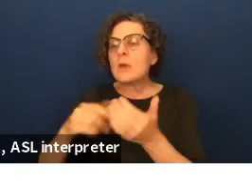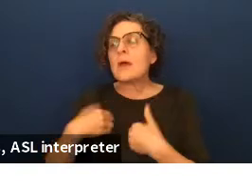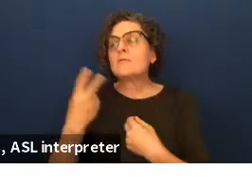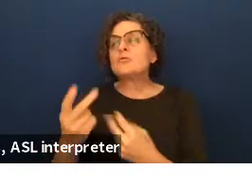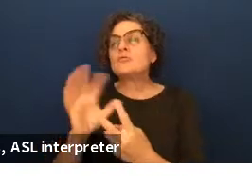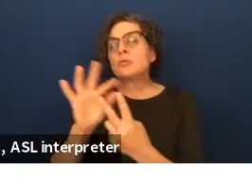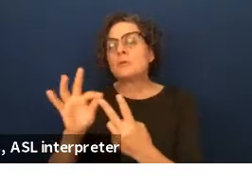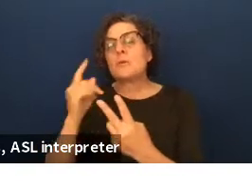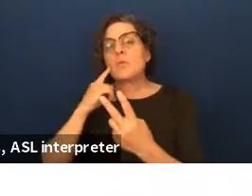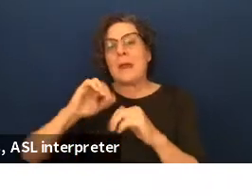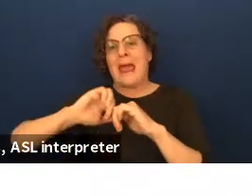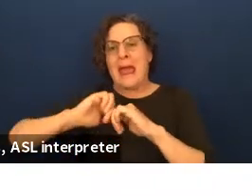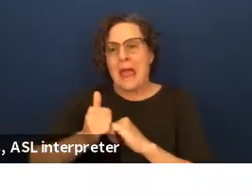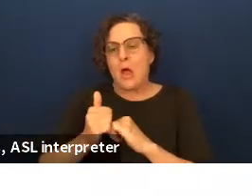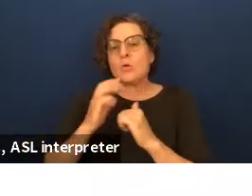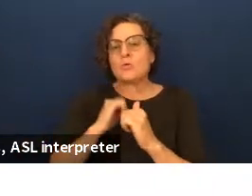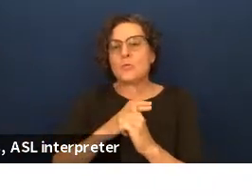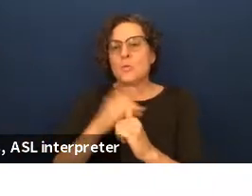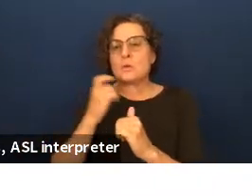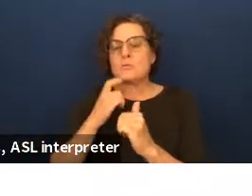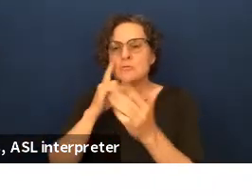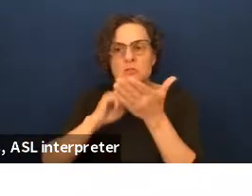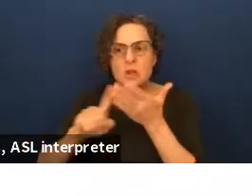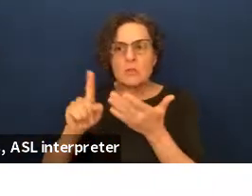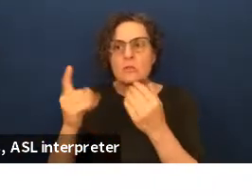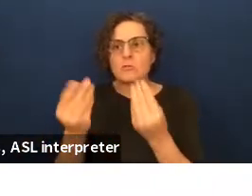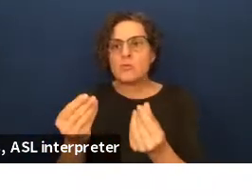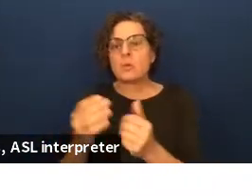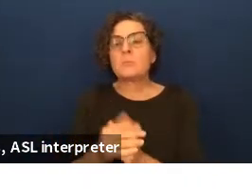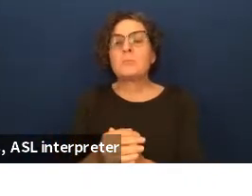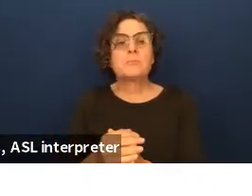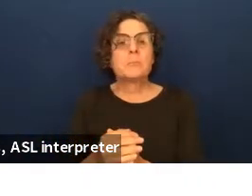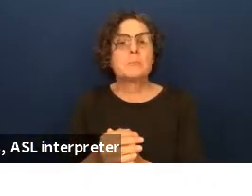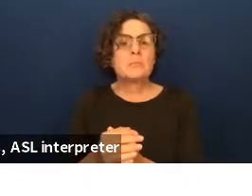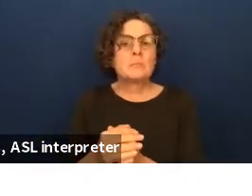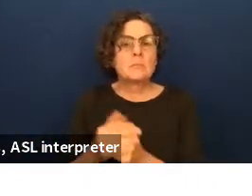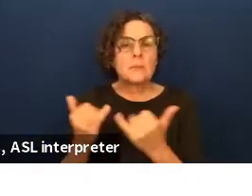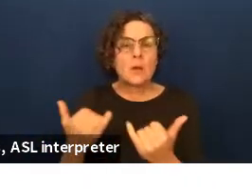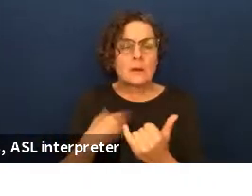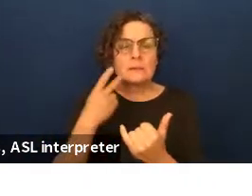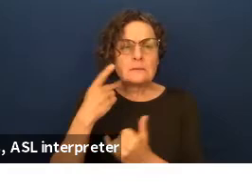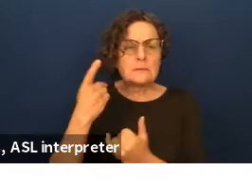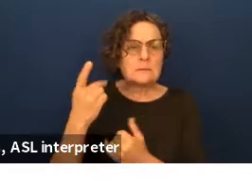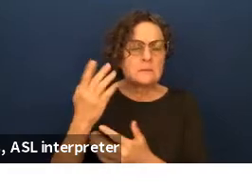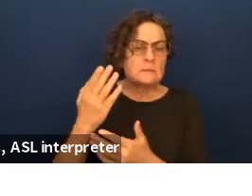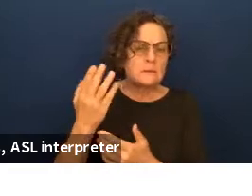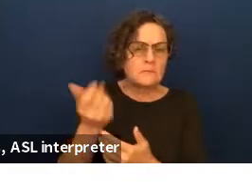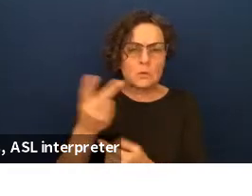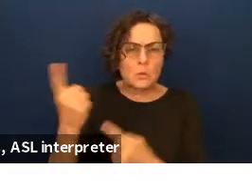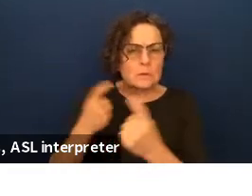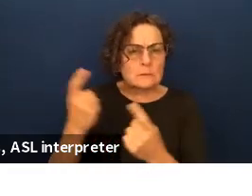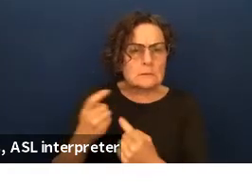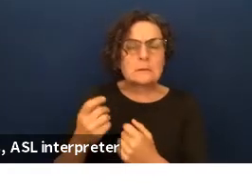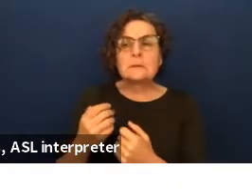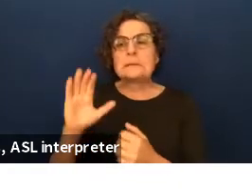walk through that process. So I'm looking at the questions. It seems